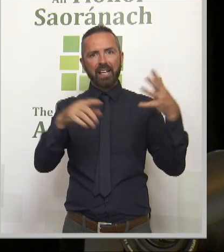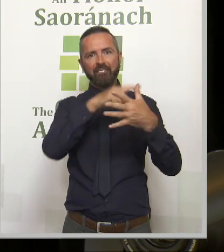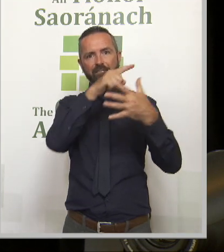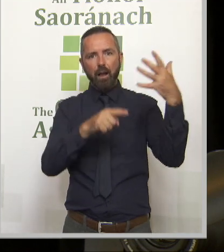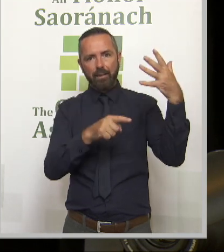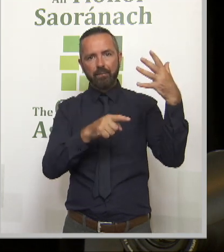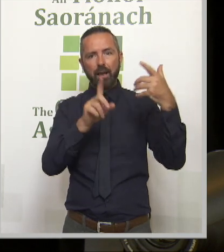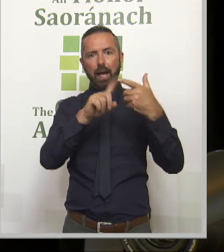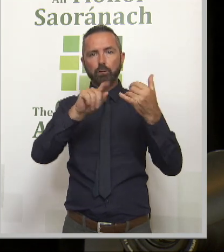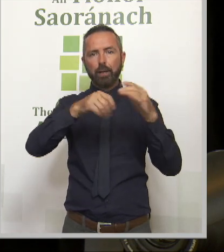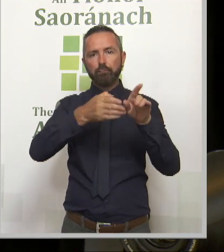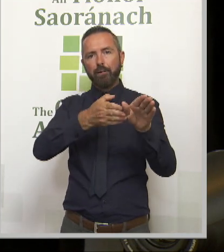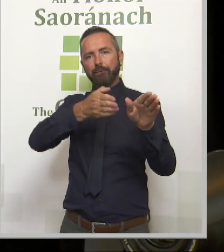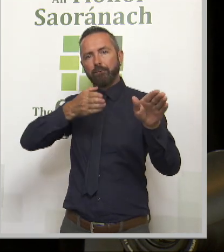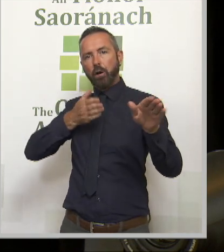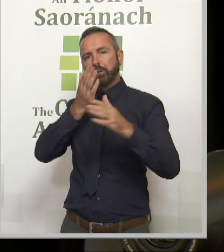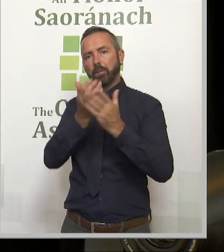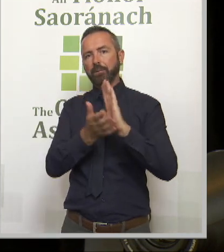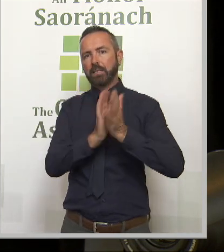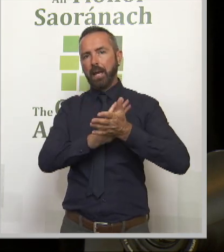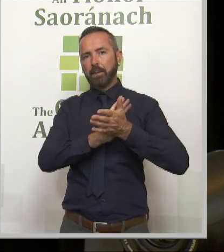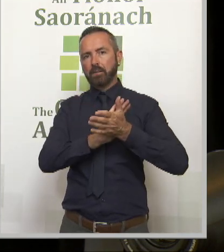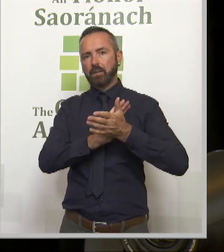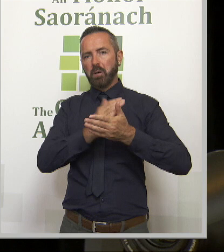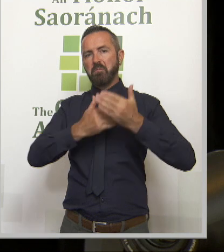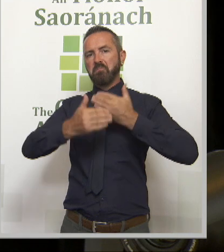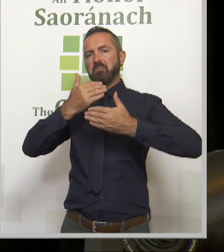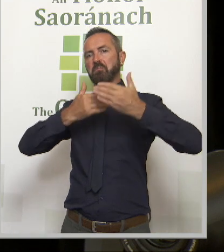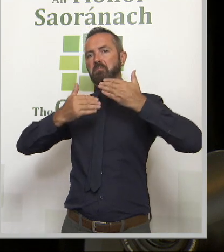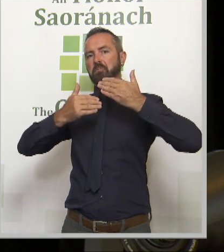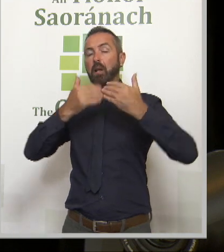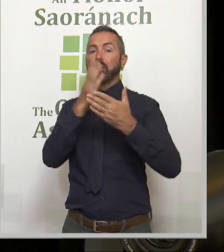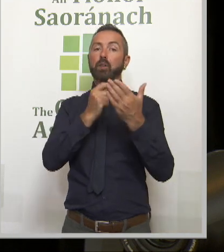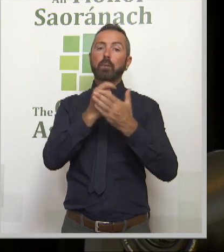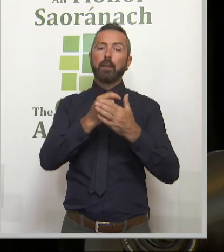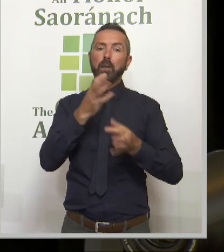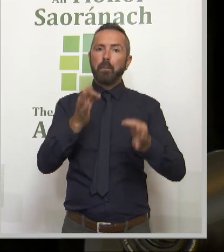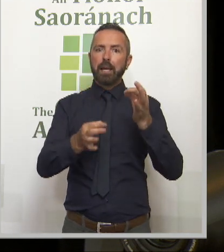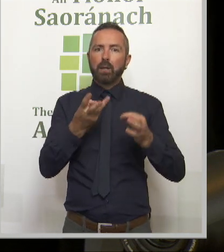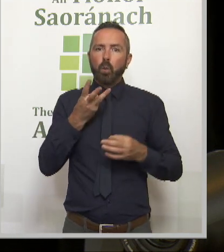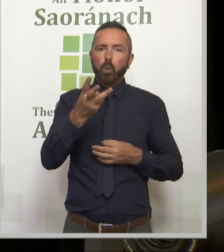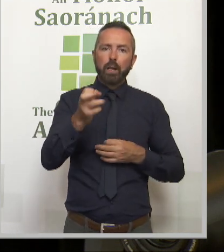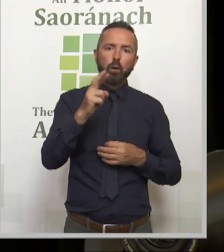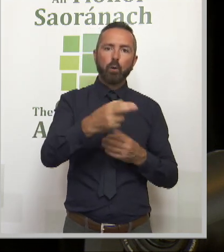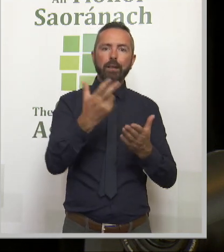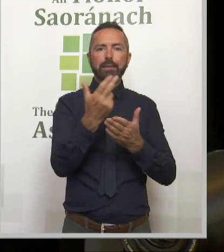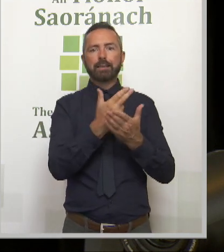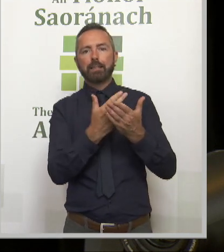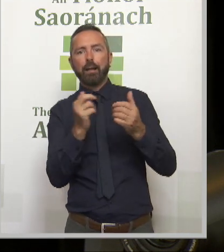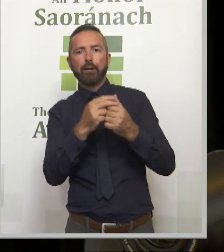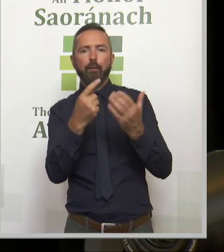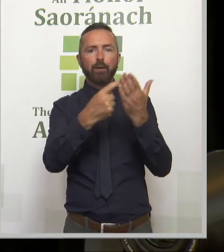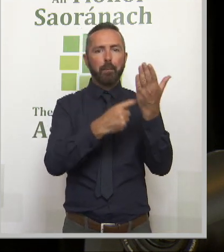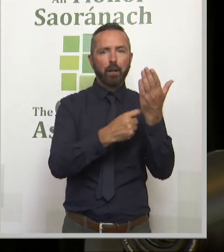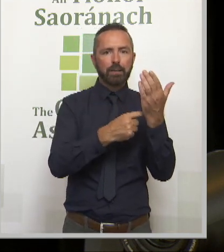of the damage that they're doing. And sometimes it's the political will or the design, implementation or uptake of policy which